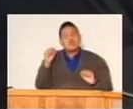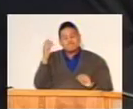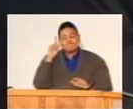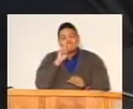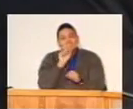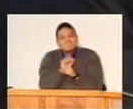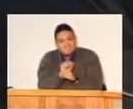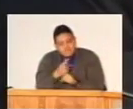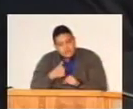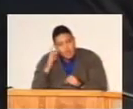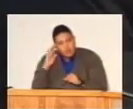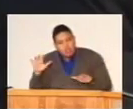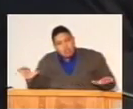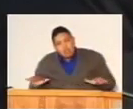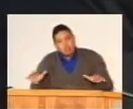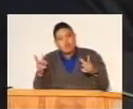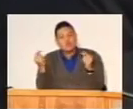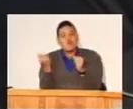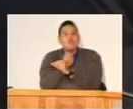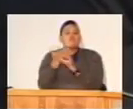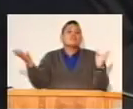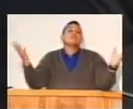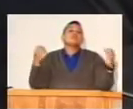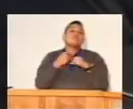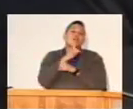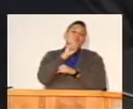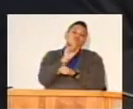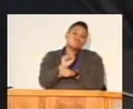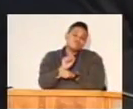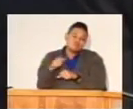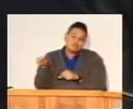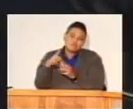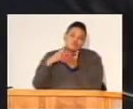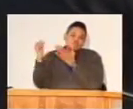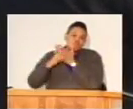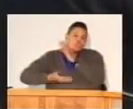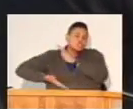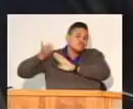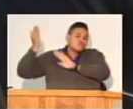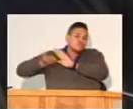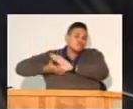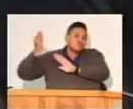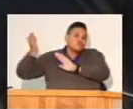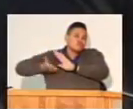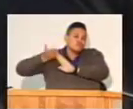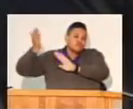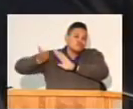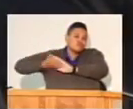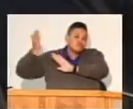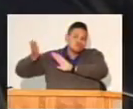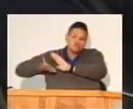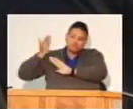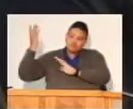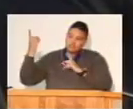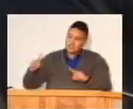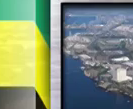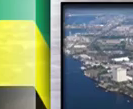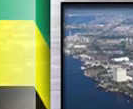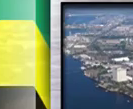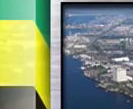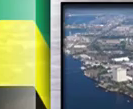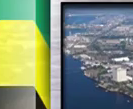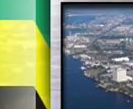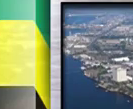assured that I will do everything to make sure that we get these projects out of the pipeline and get new projects on it.